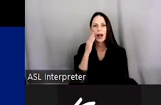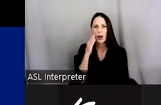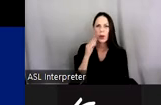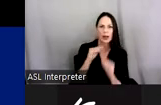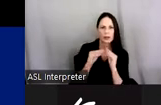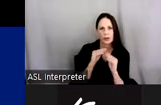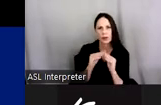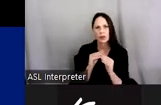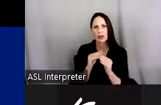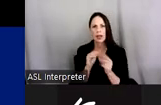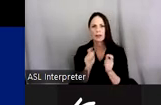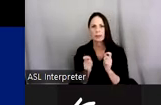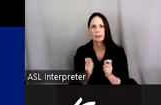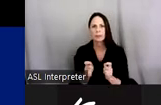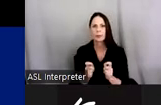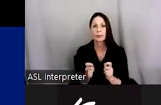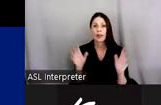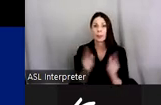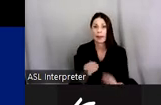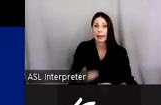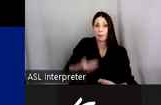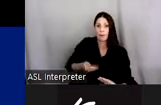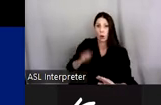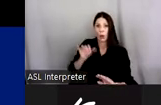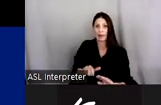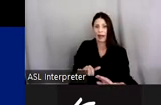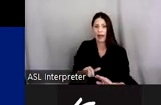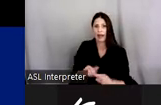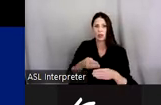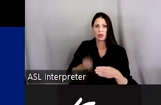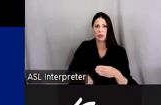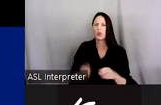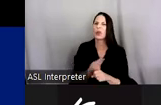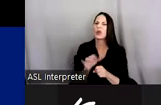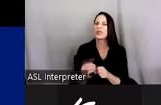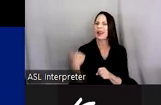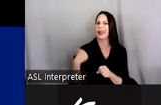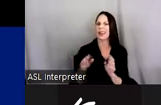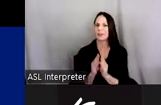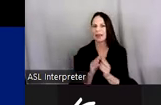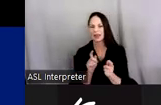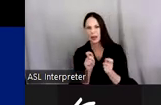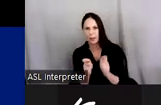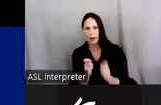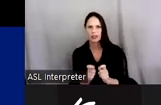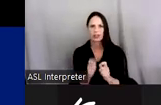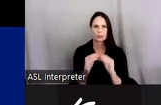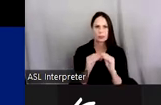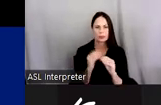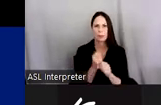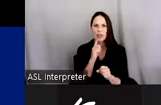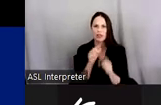meeting before that, that's when we finished it. We used this last meeting just to polish it up and make sure wording was all good and stuff like that.